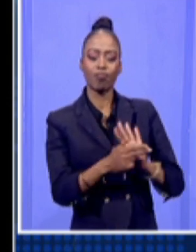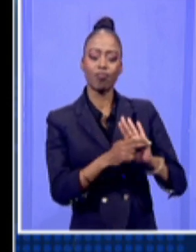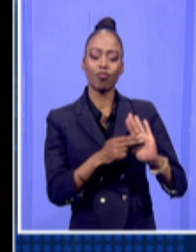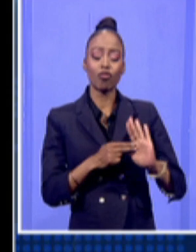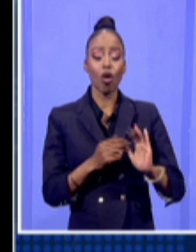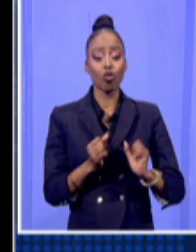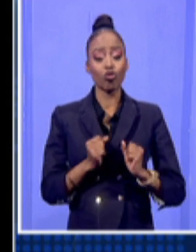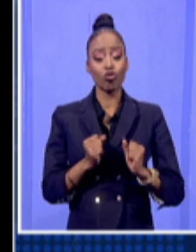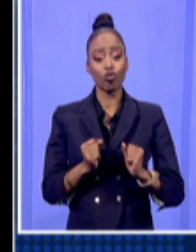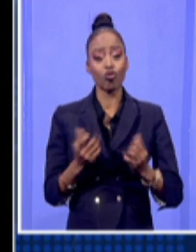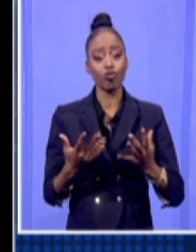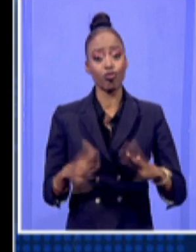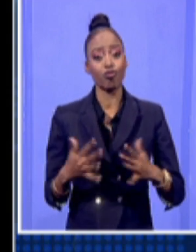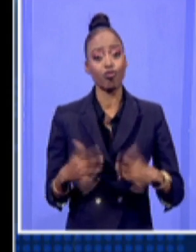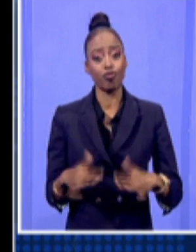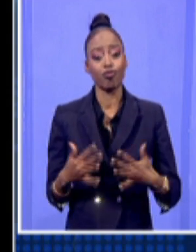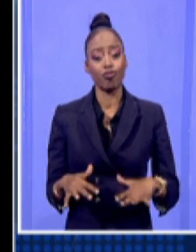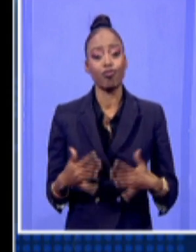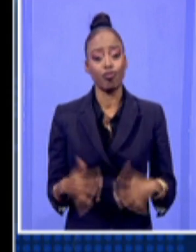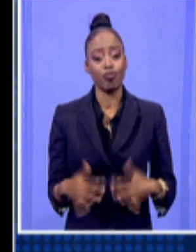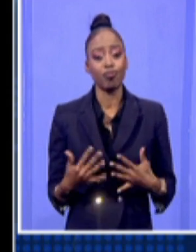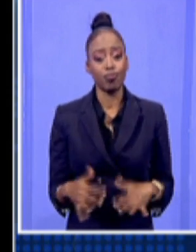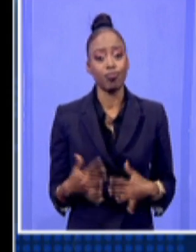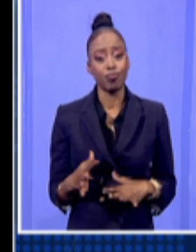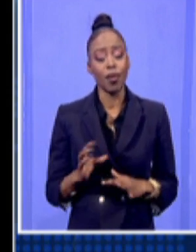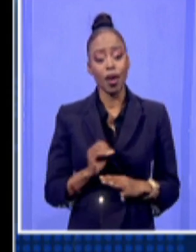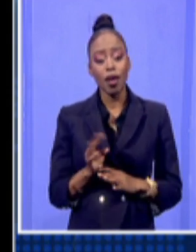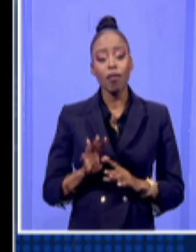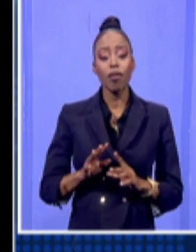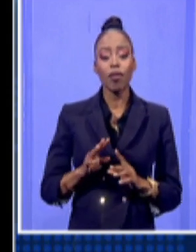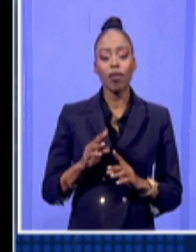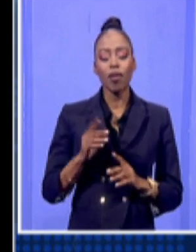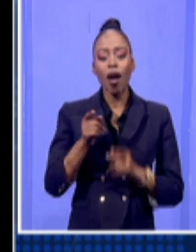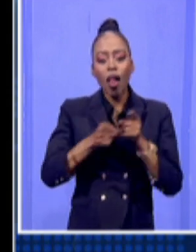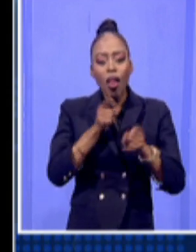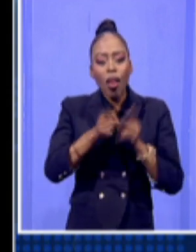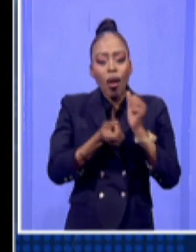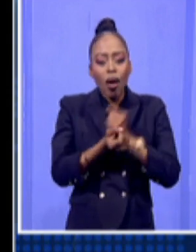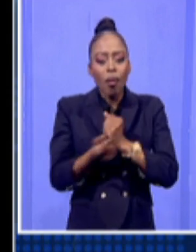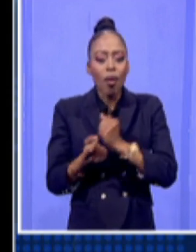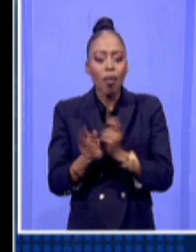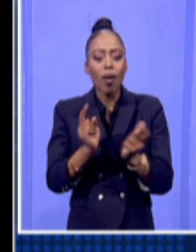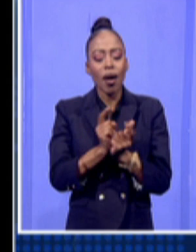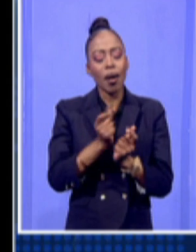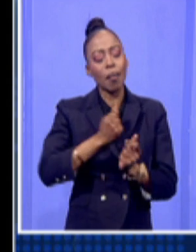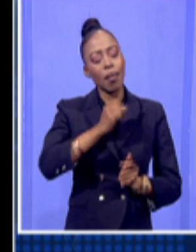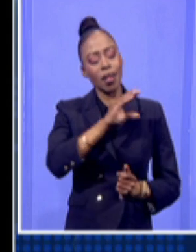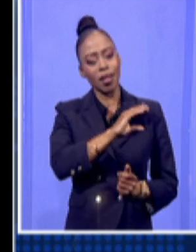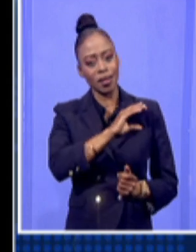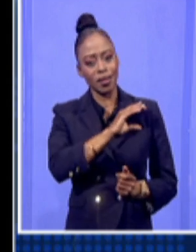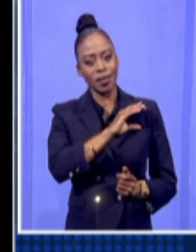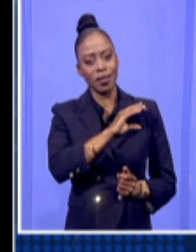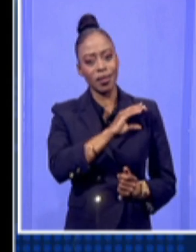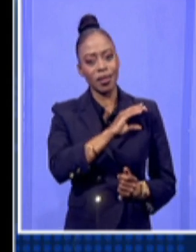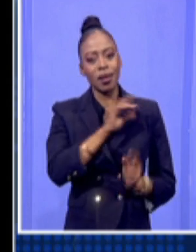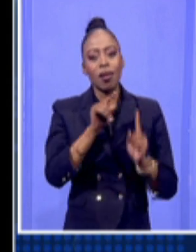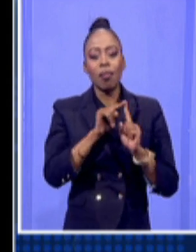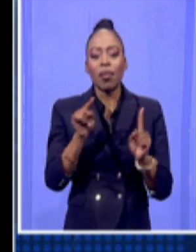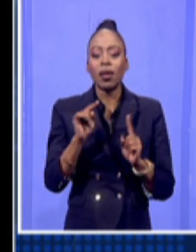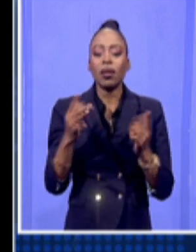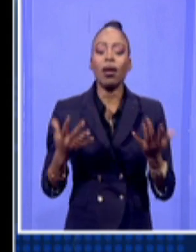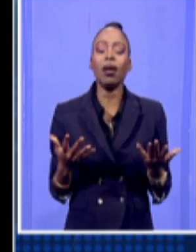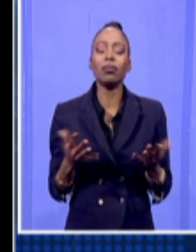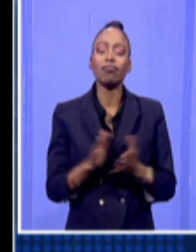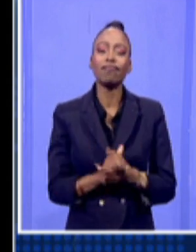if you know, and you've been following the allegations that have been leveled against my client and myself. But we are